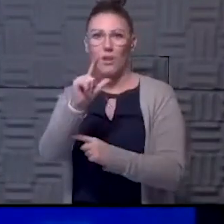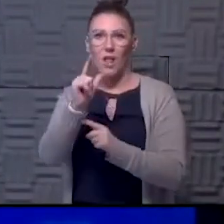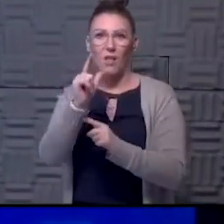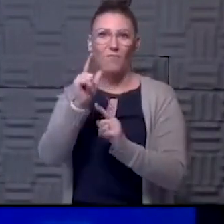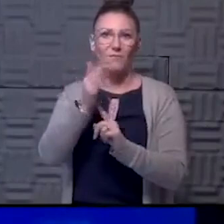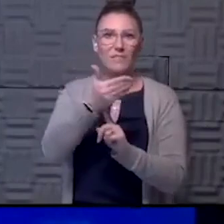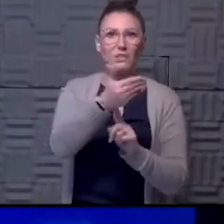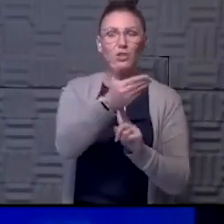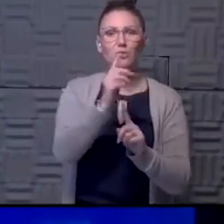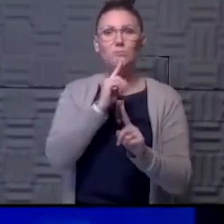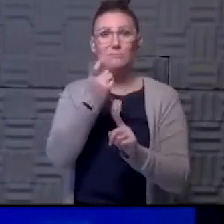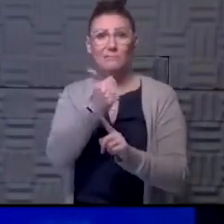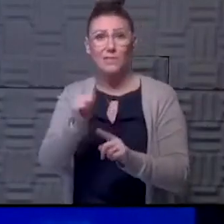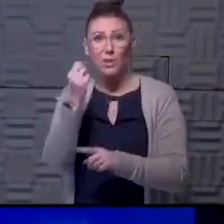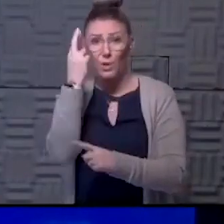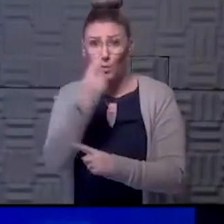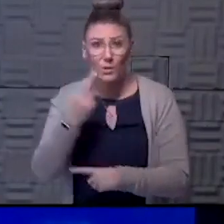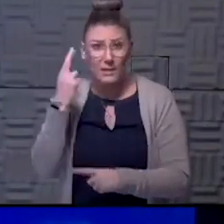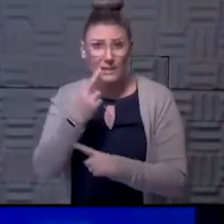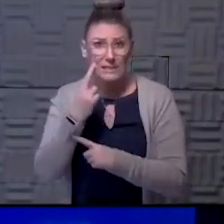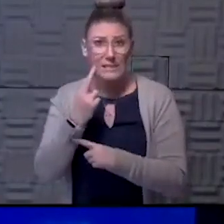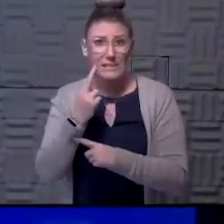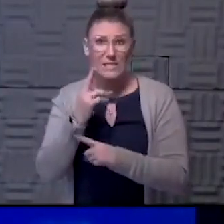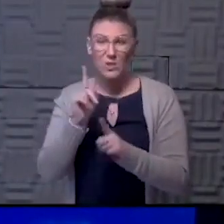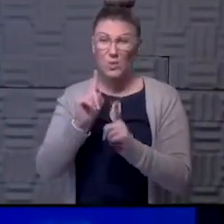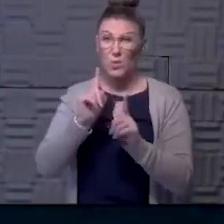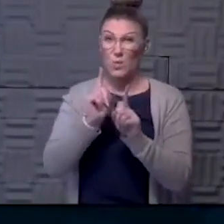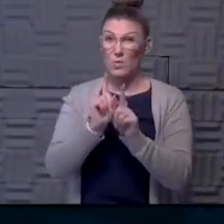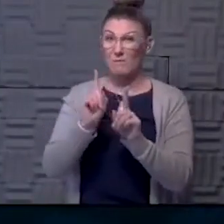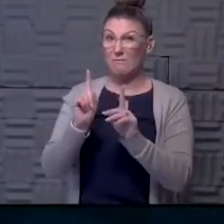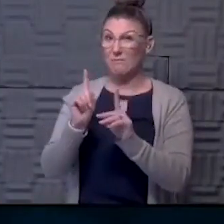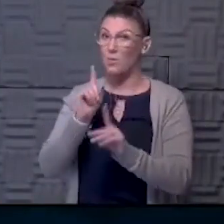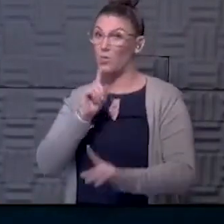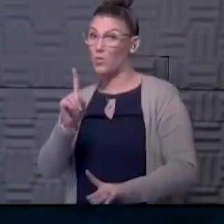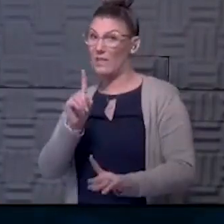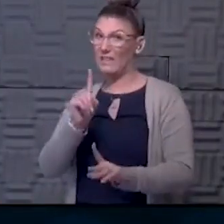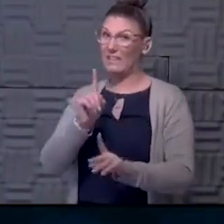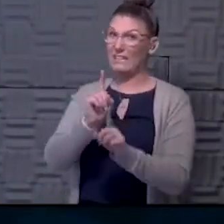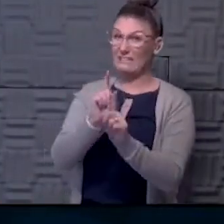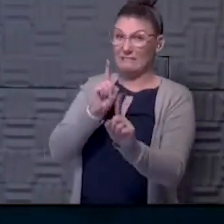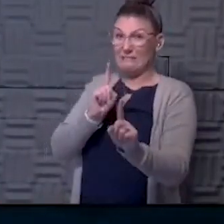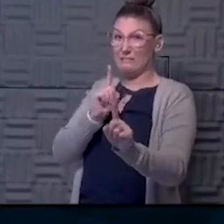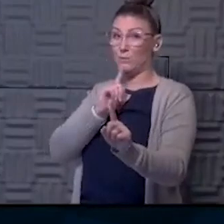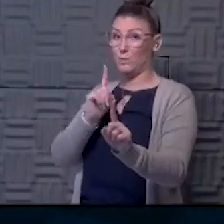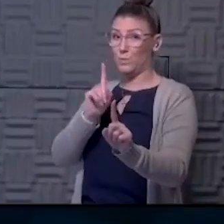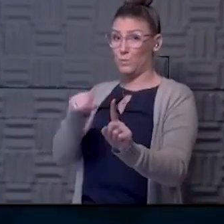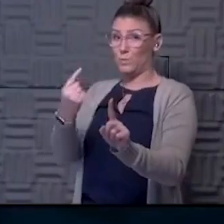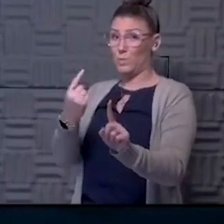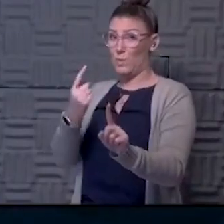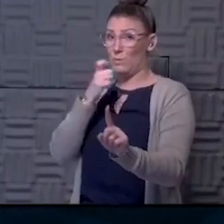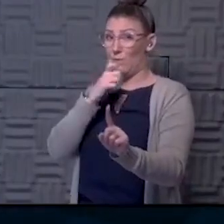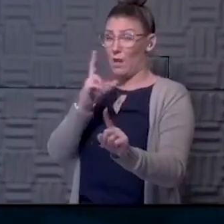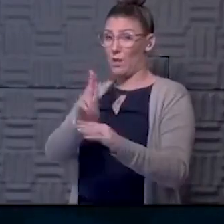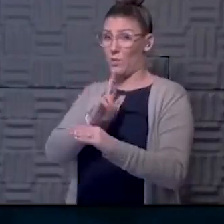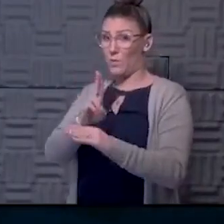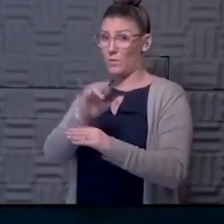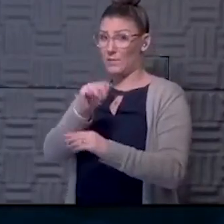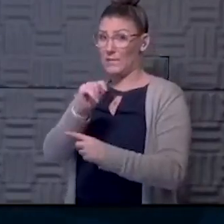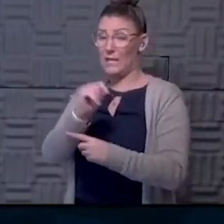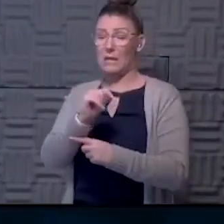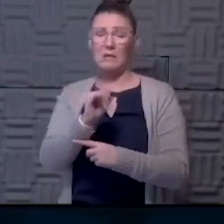the vaccine that would preclude me? All right, Nate, I can't think. I think those are all safe with this type of, with the mRNA